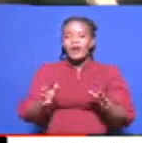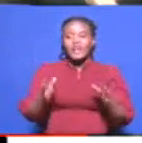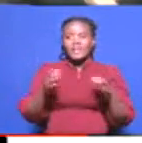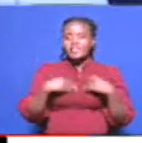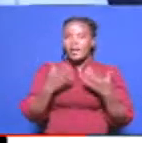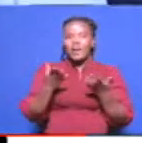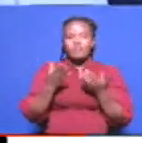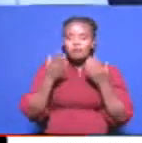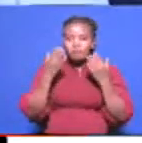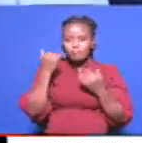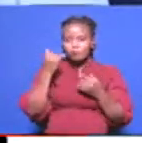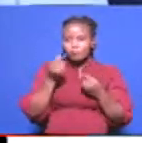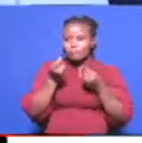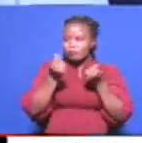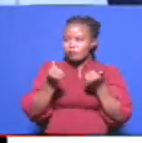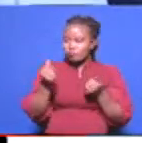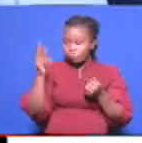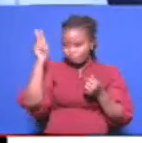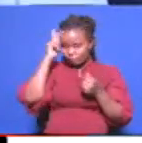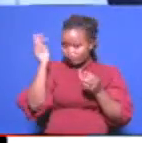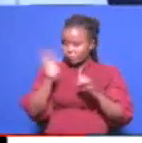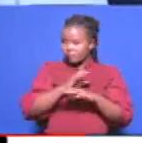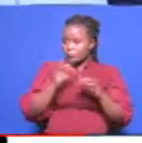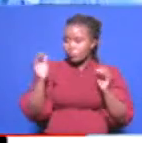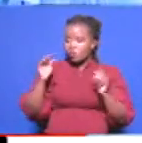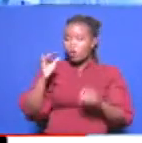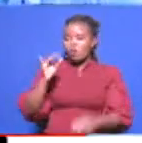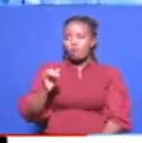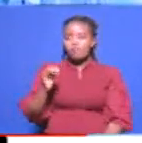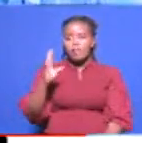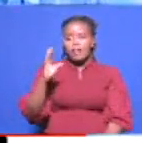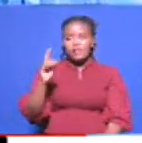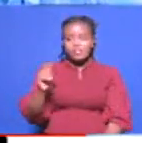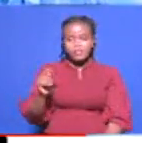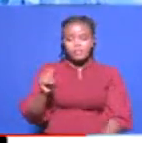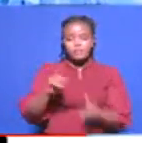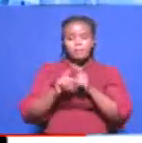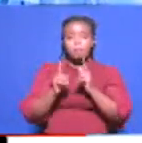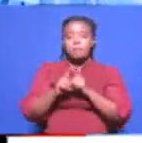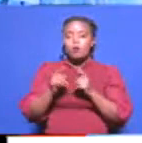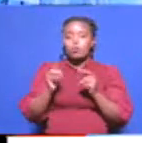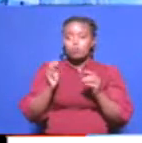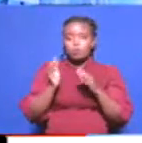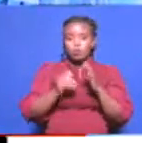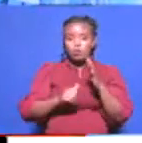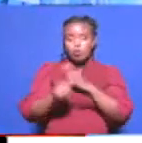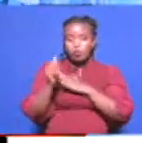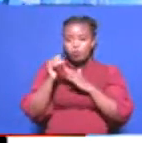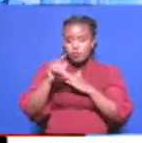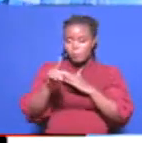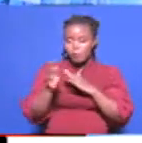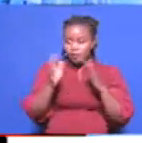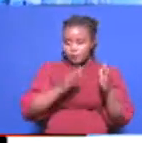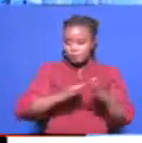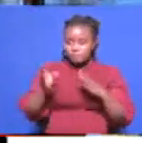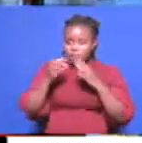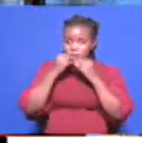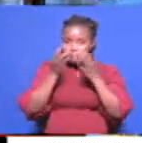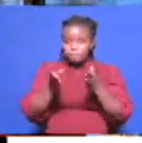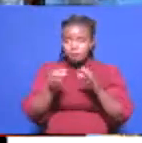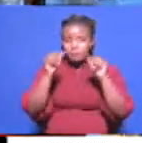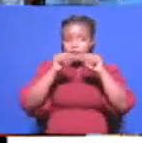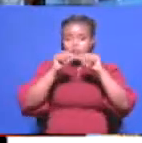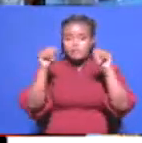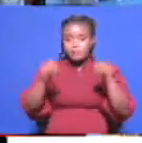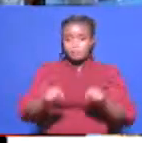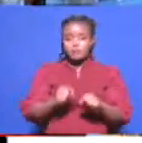skills. Labour Cabinet Secretary Simon Chelugui says, under the planned labour market information system, employers can